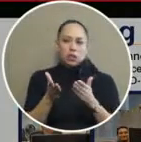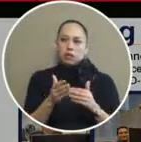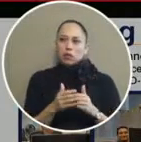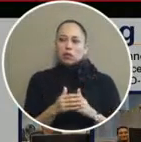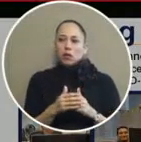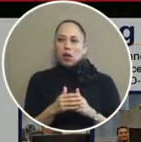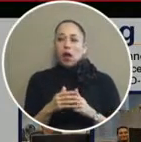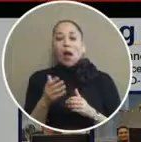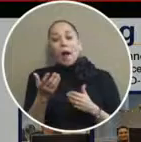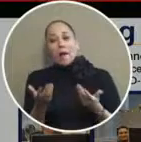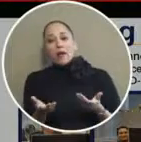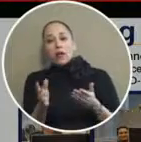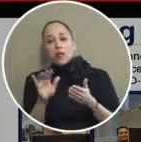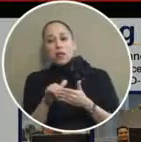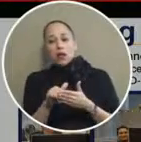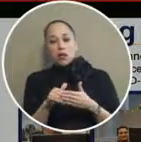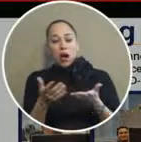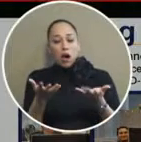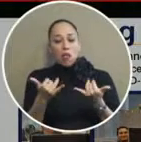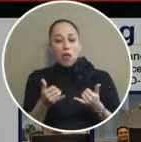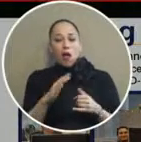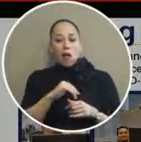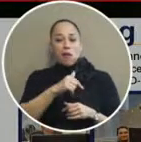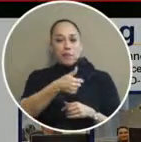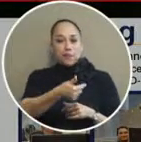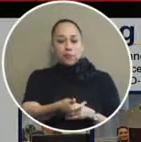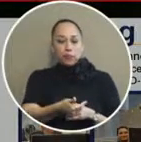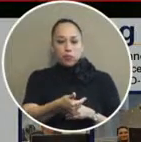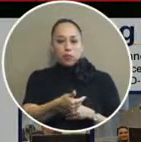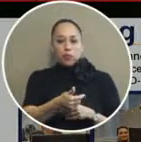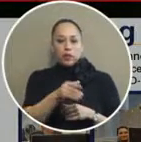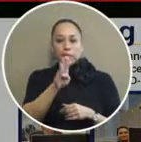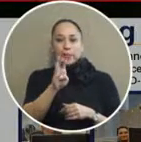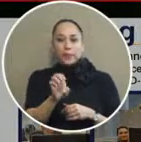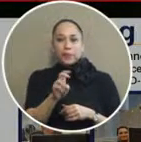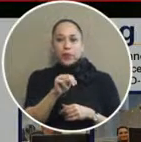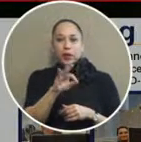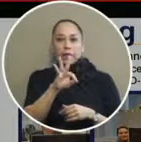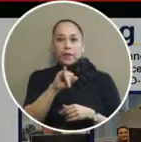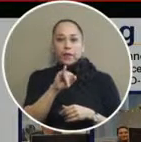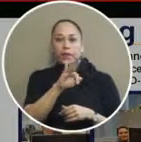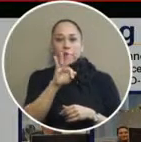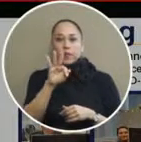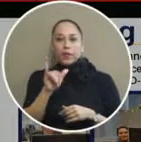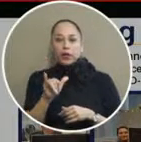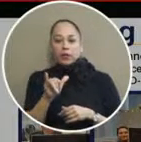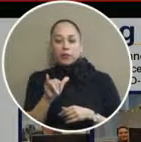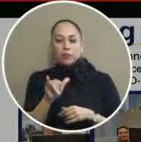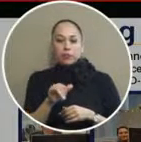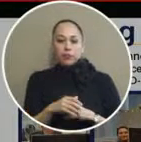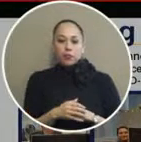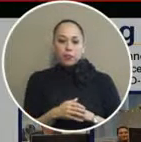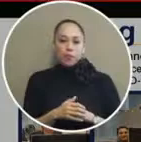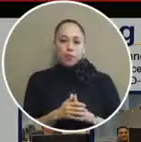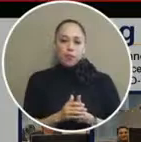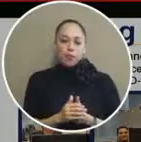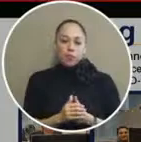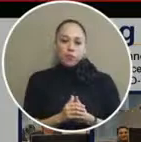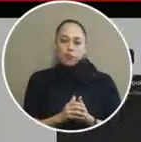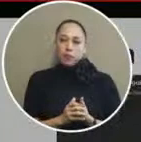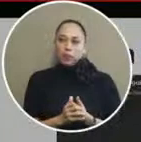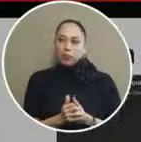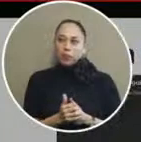next. And so with that, I'm going to go ahead and turn it over to Ben Fife that's going to share some information in terms of our focus on